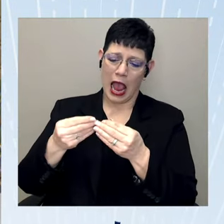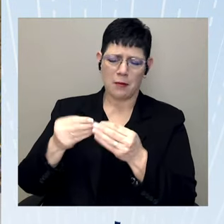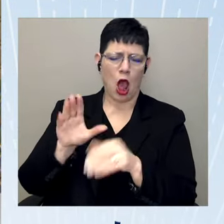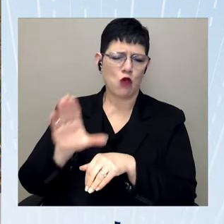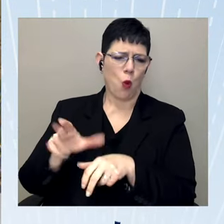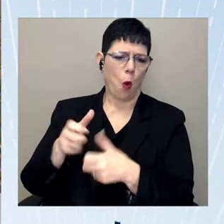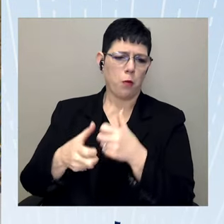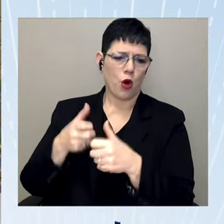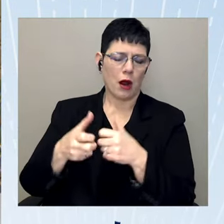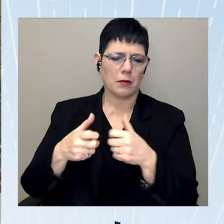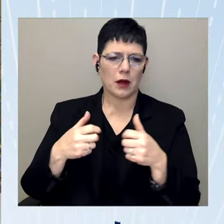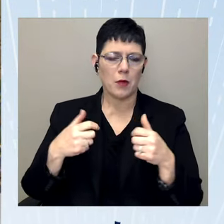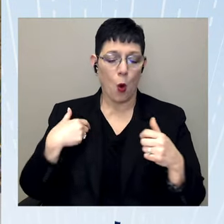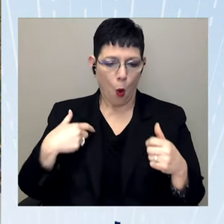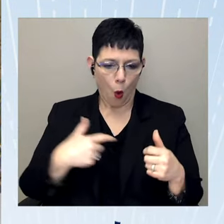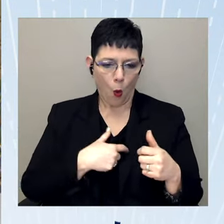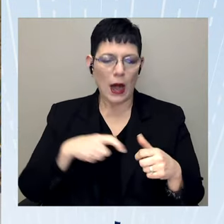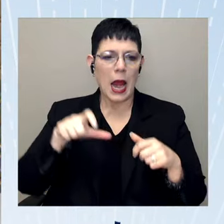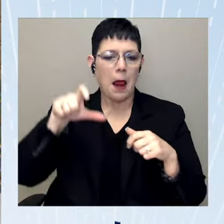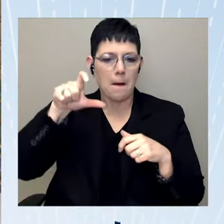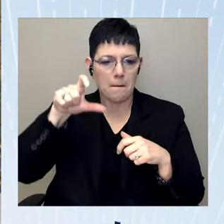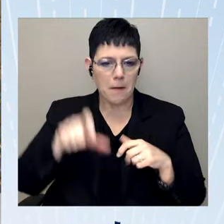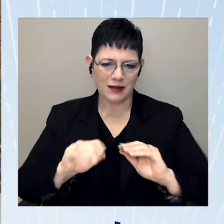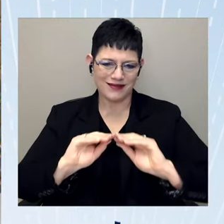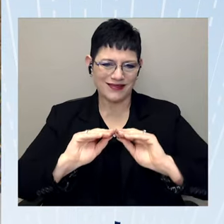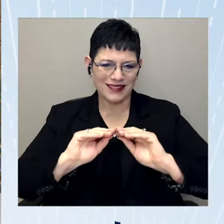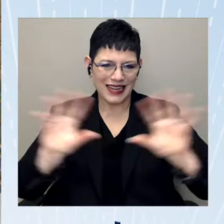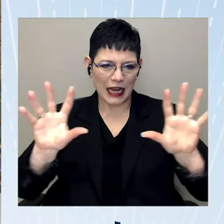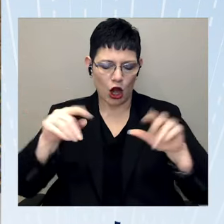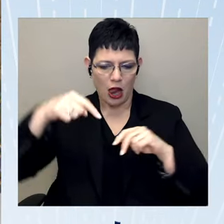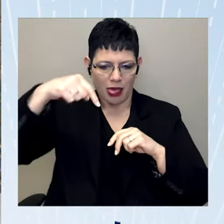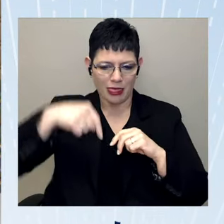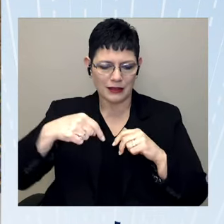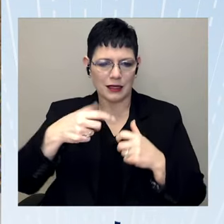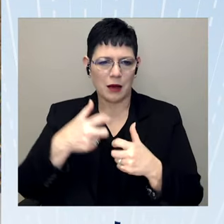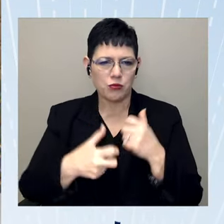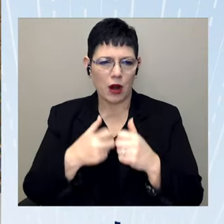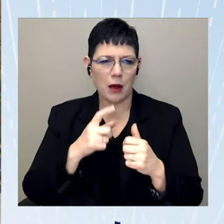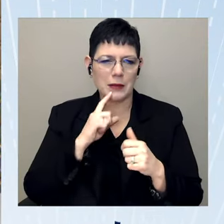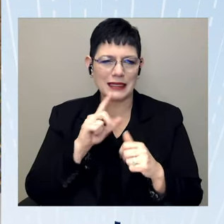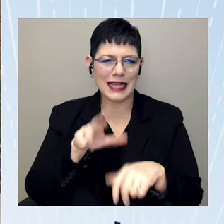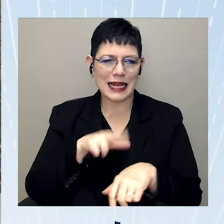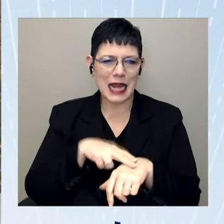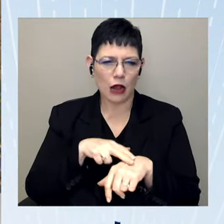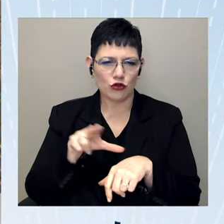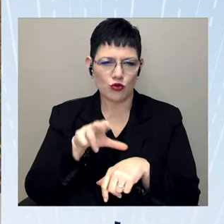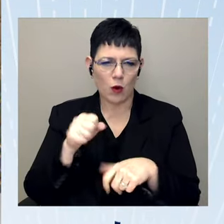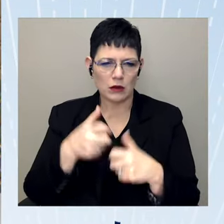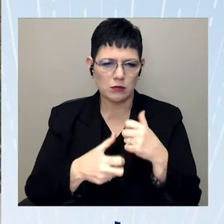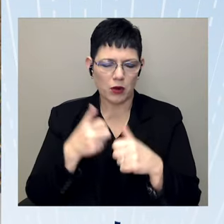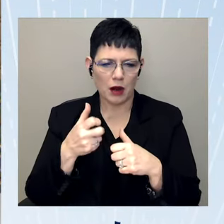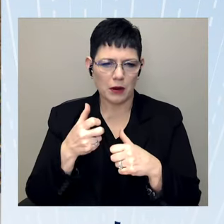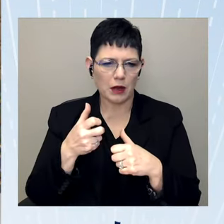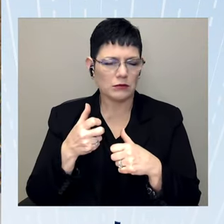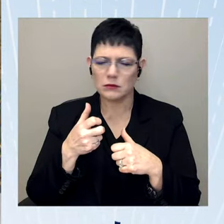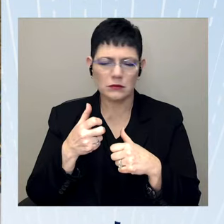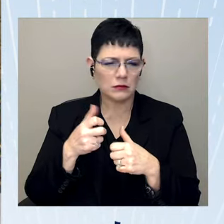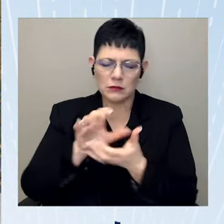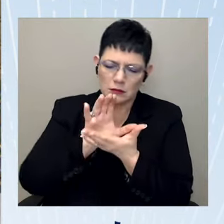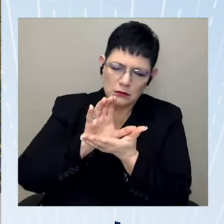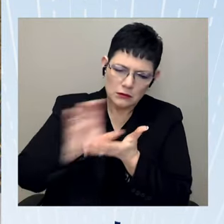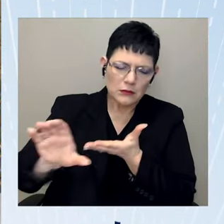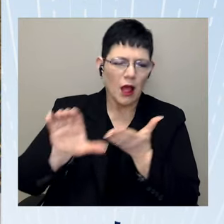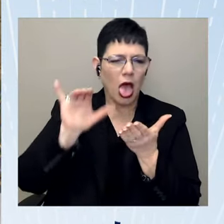vital we make clear that it is a national problem and feed the cynicism that there's